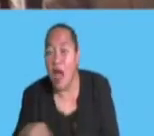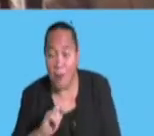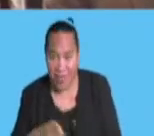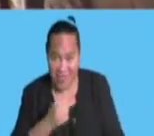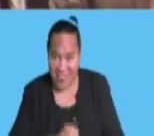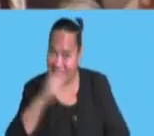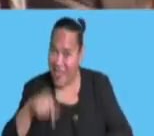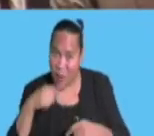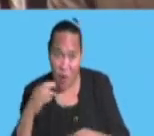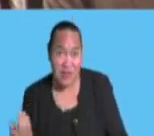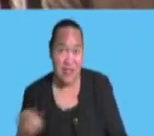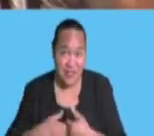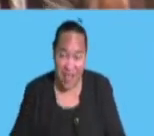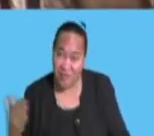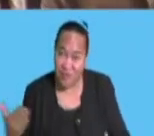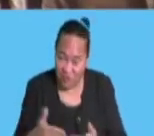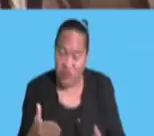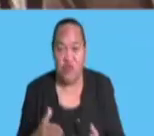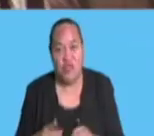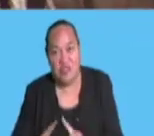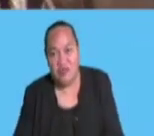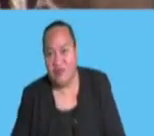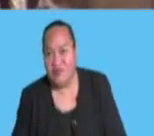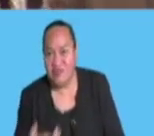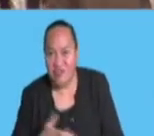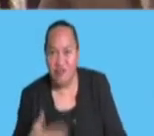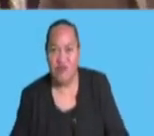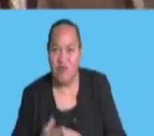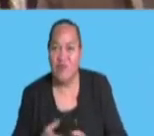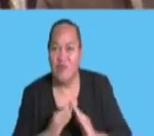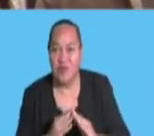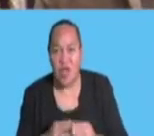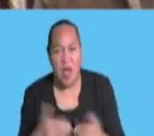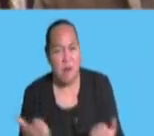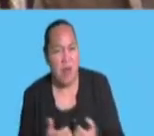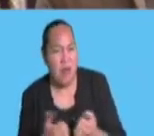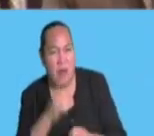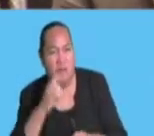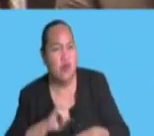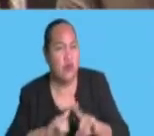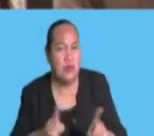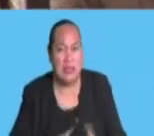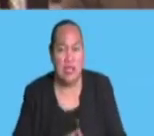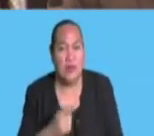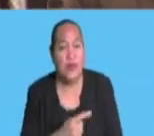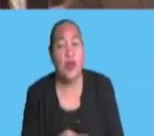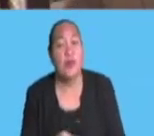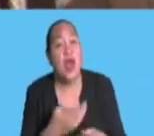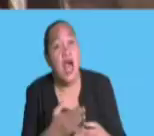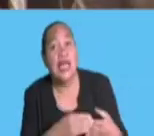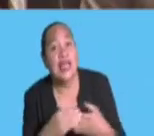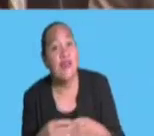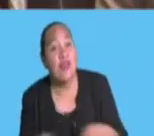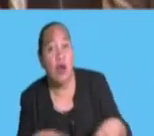government came on board that that happened. So we've had a lot of these, all sorts of things that people have been talking about. The Honorable Leader of the Opposition